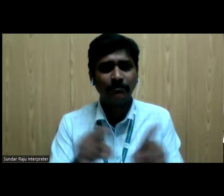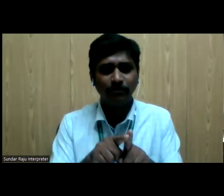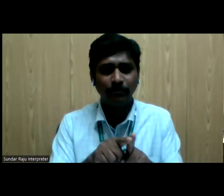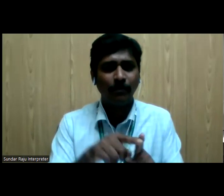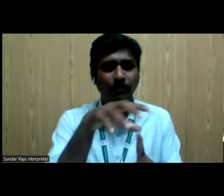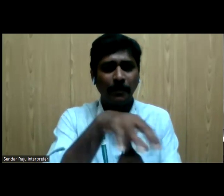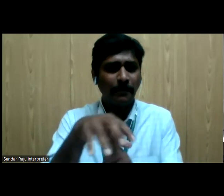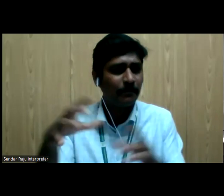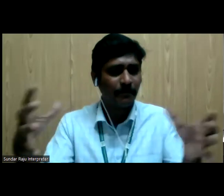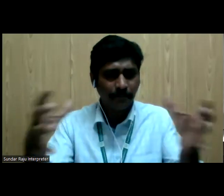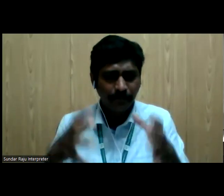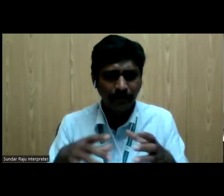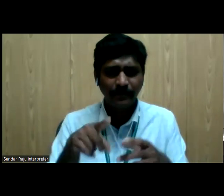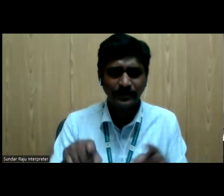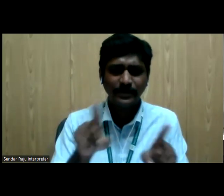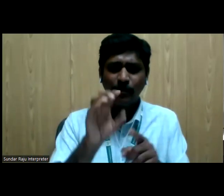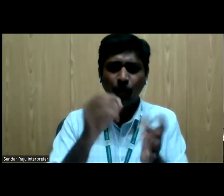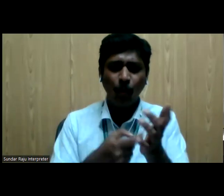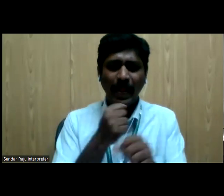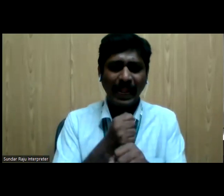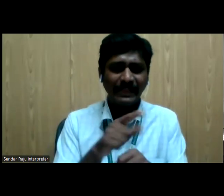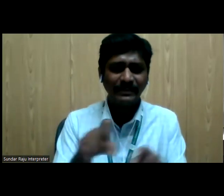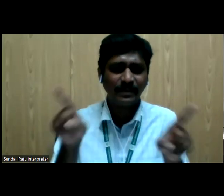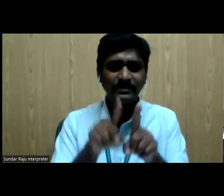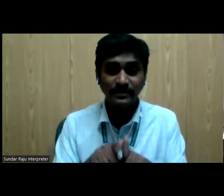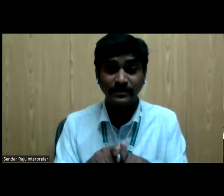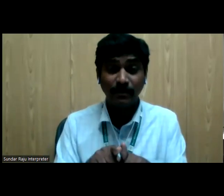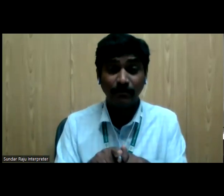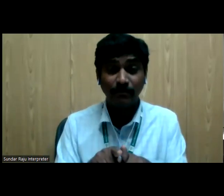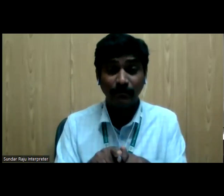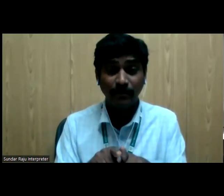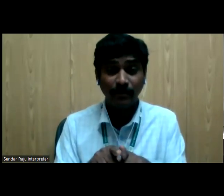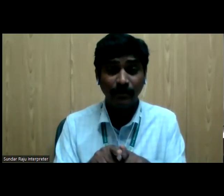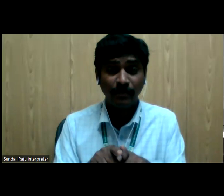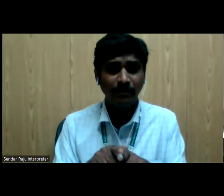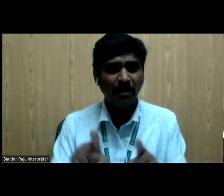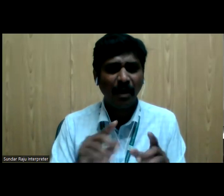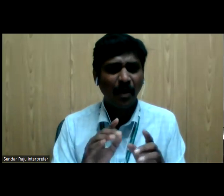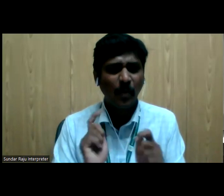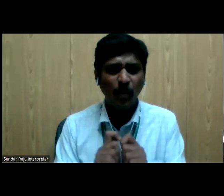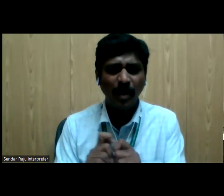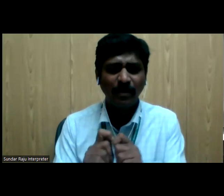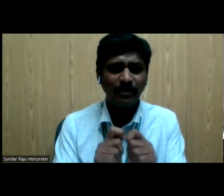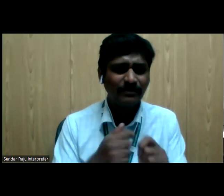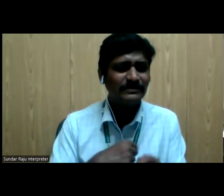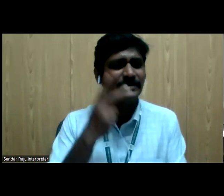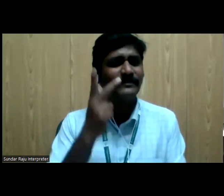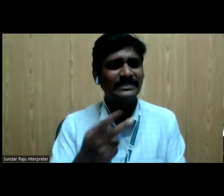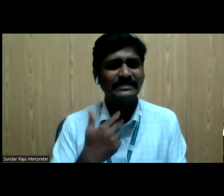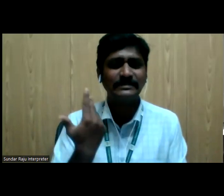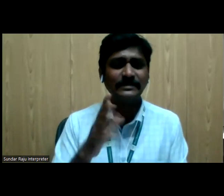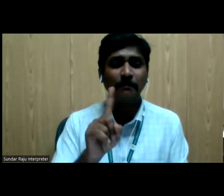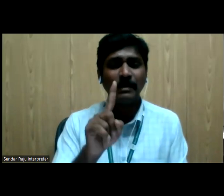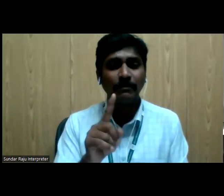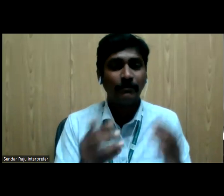was not very, very kind of, it was not, happening thereafter. But something else has